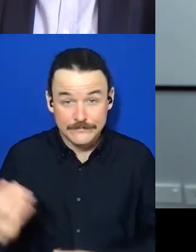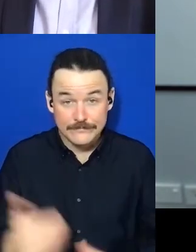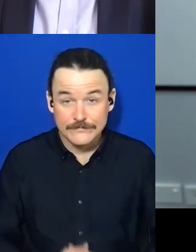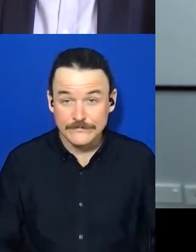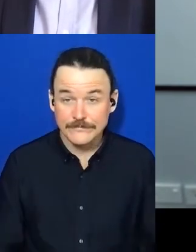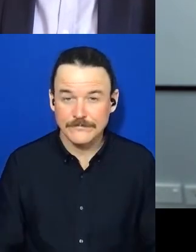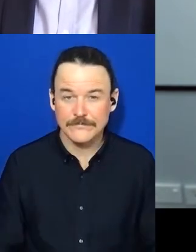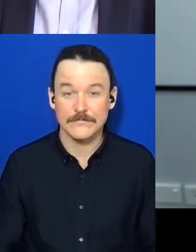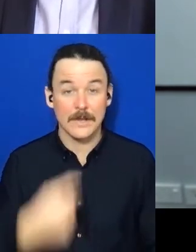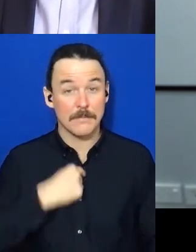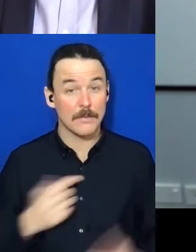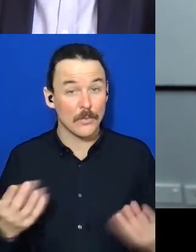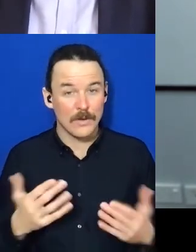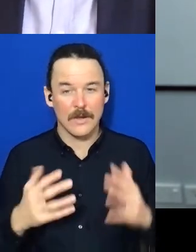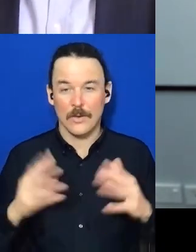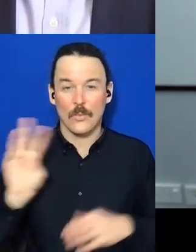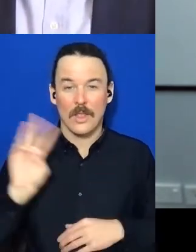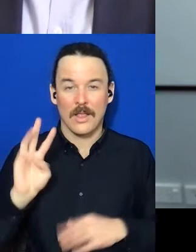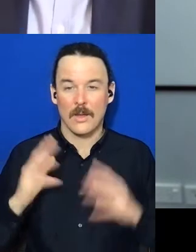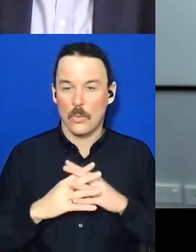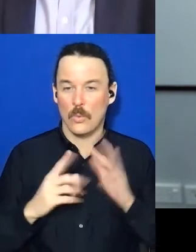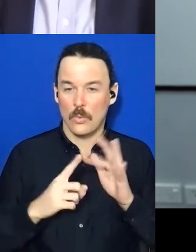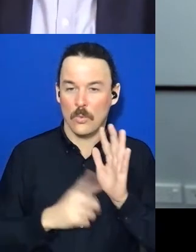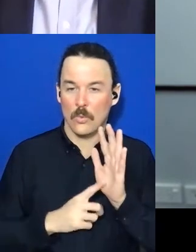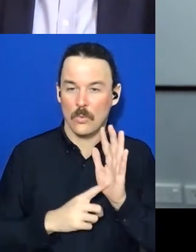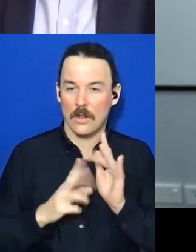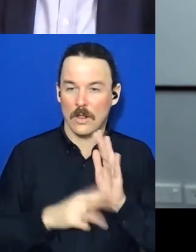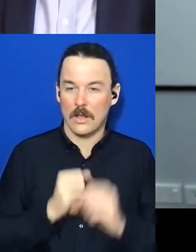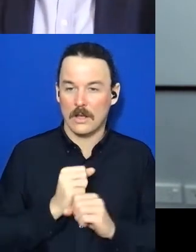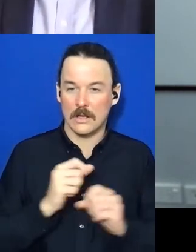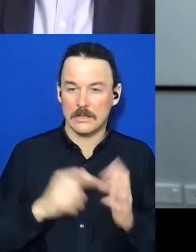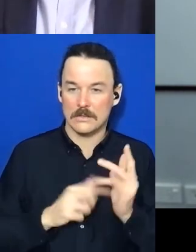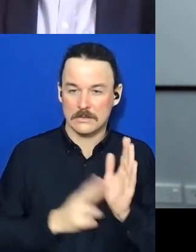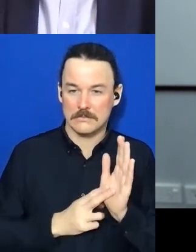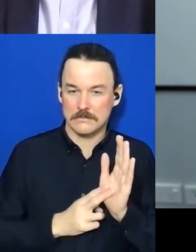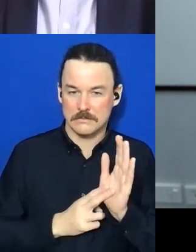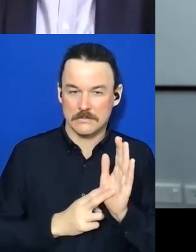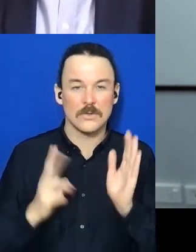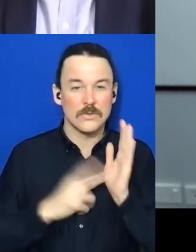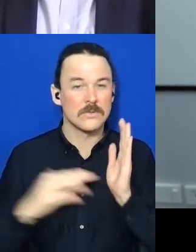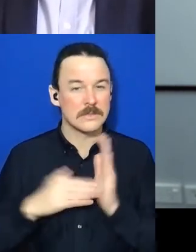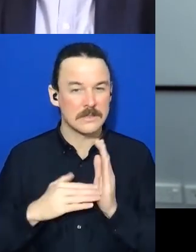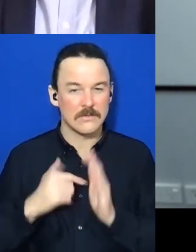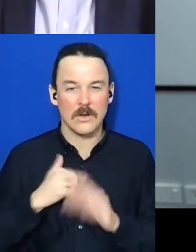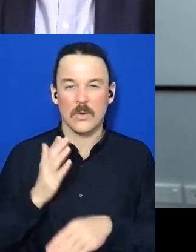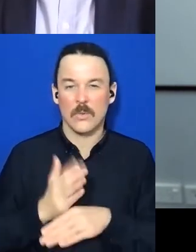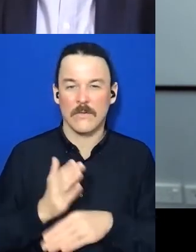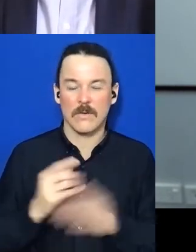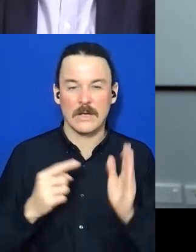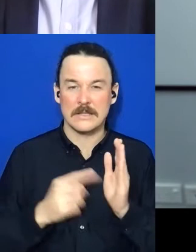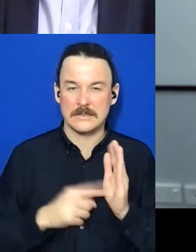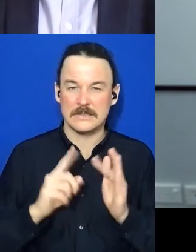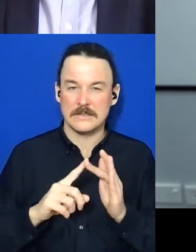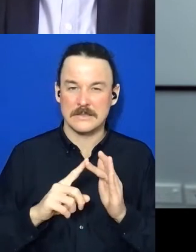I'm actually based in Wellington, New Zealand, and I work for Te Rūnanganui or Aotearoa, an